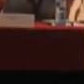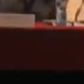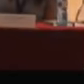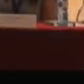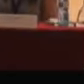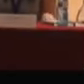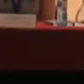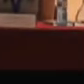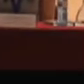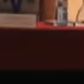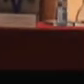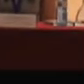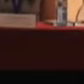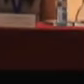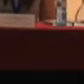time.